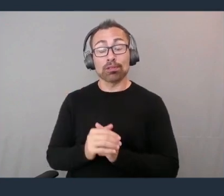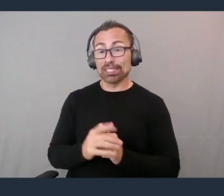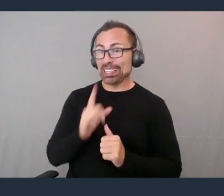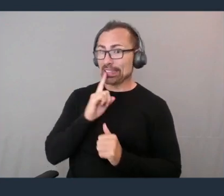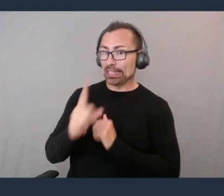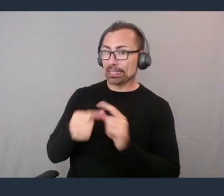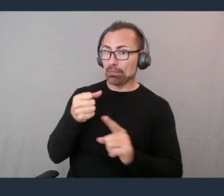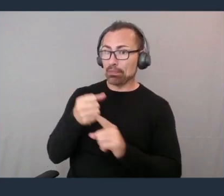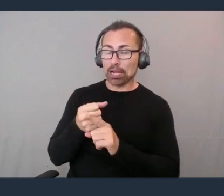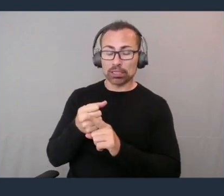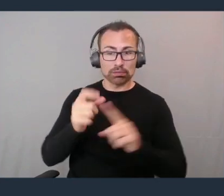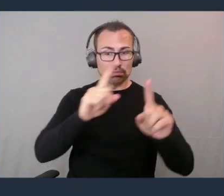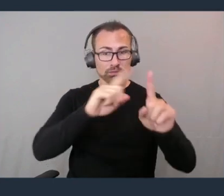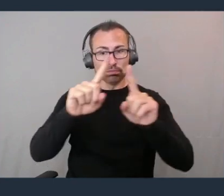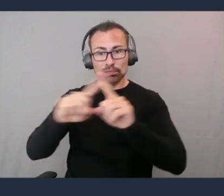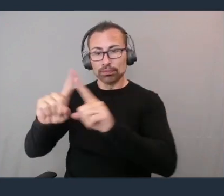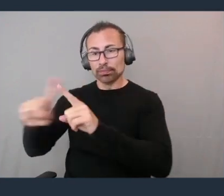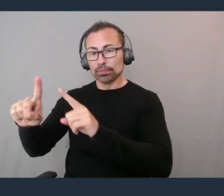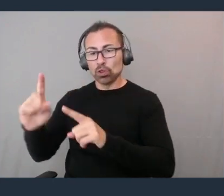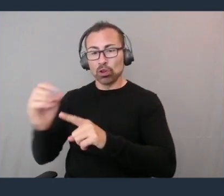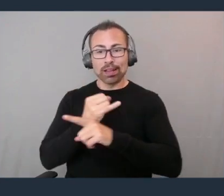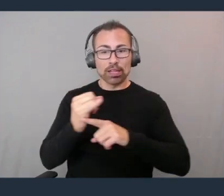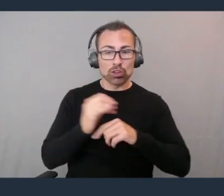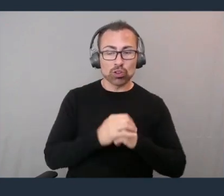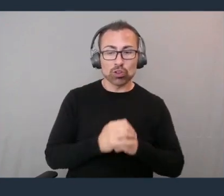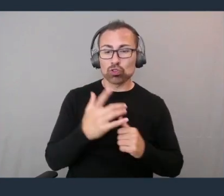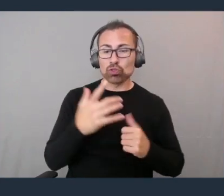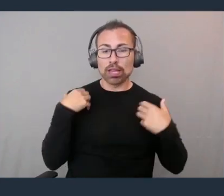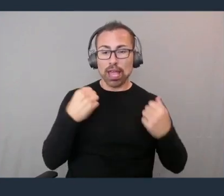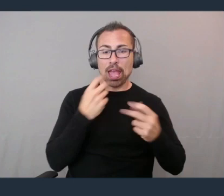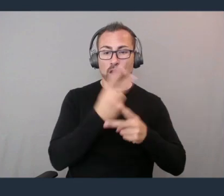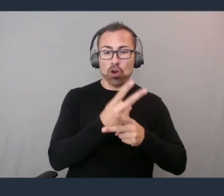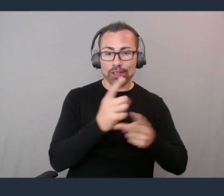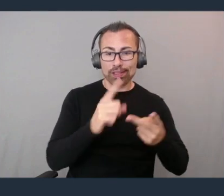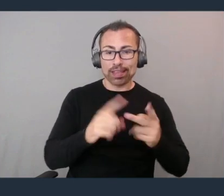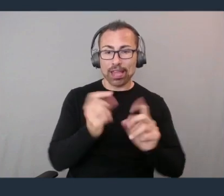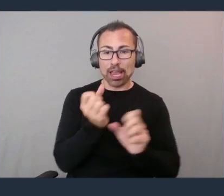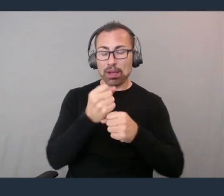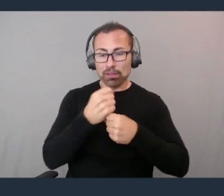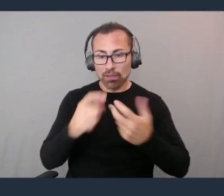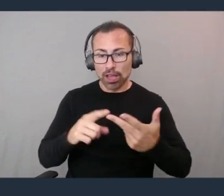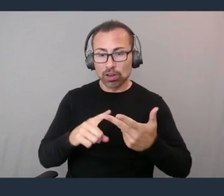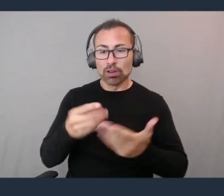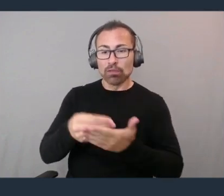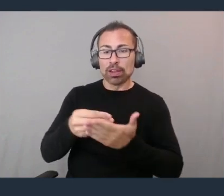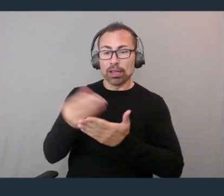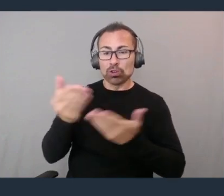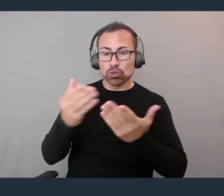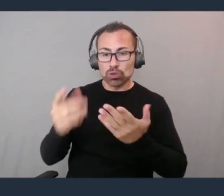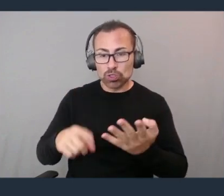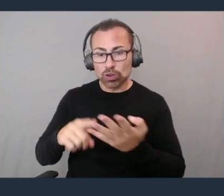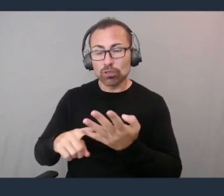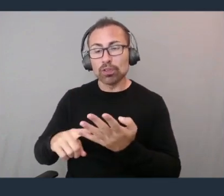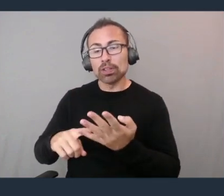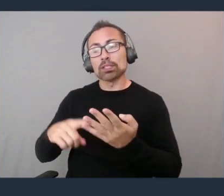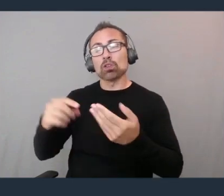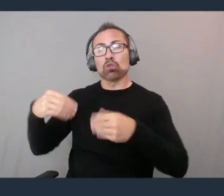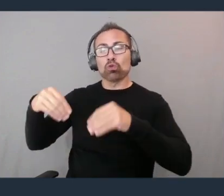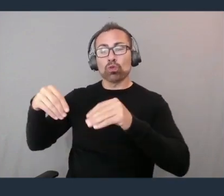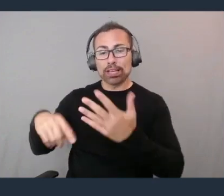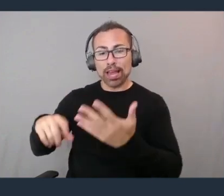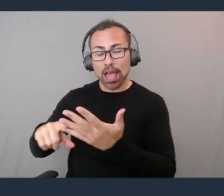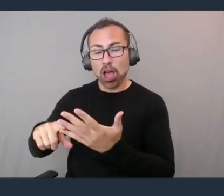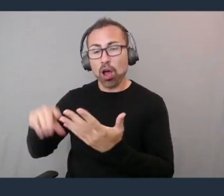industry: healthcare, manufacturing, financial services, retail, media and entertainment, you name it. And